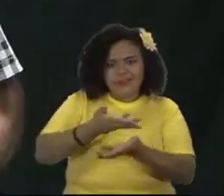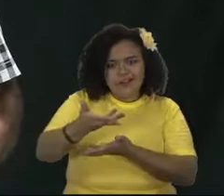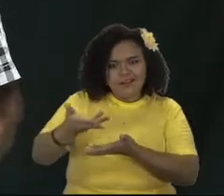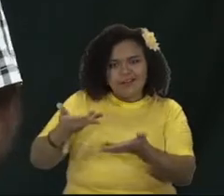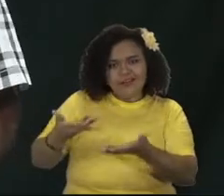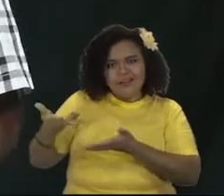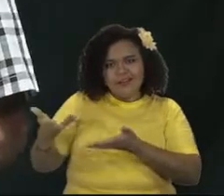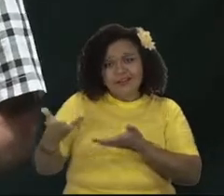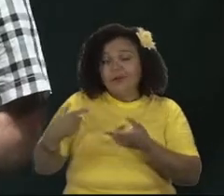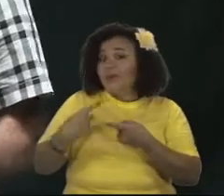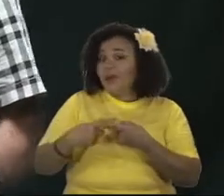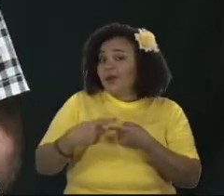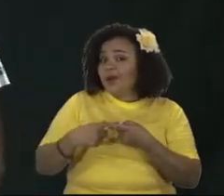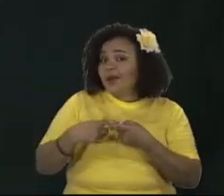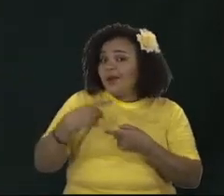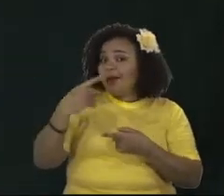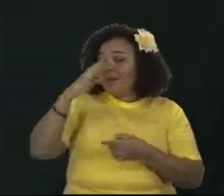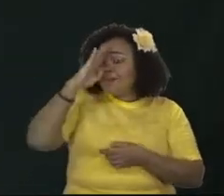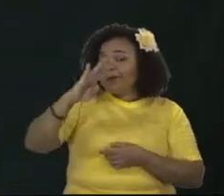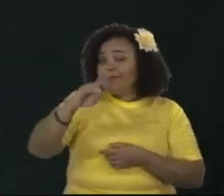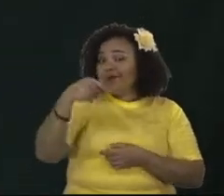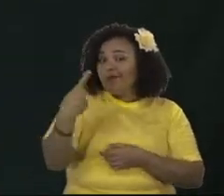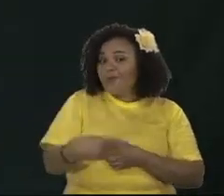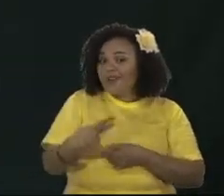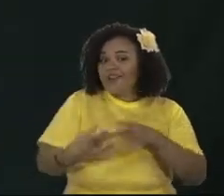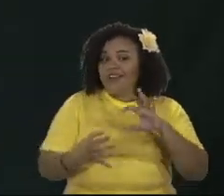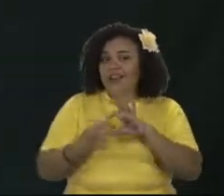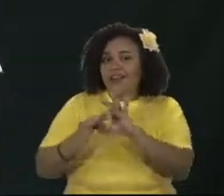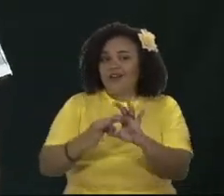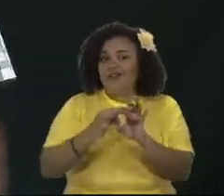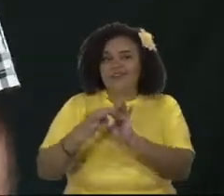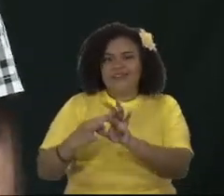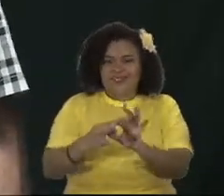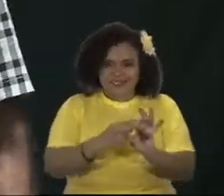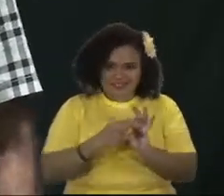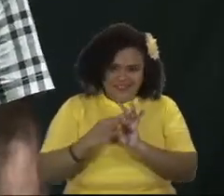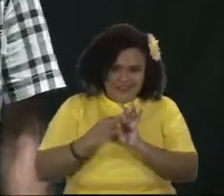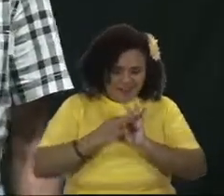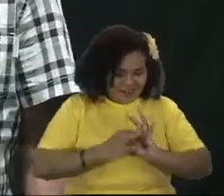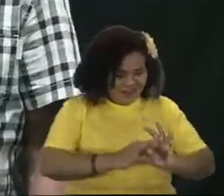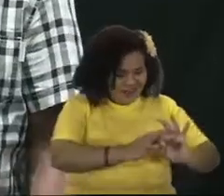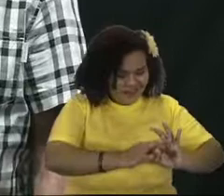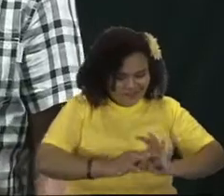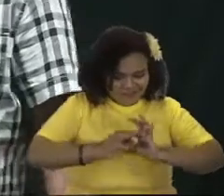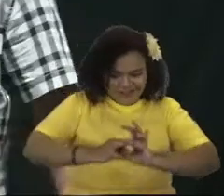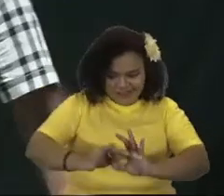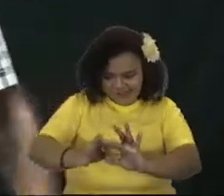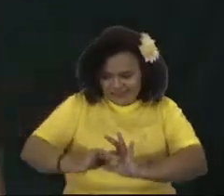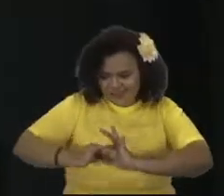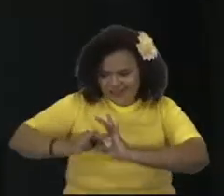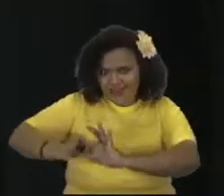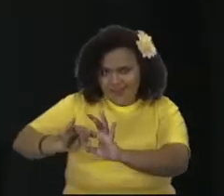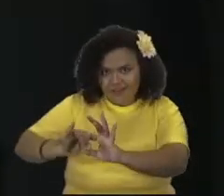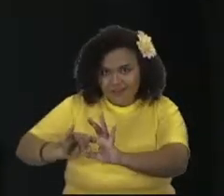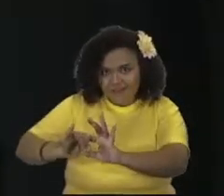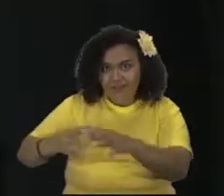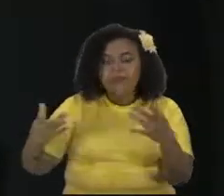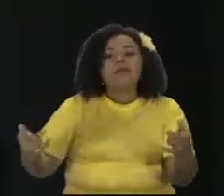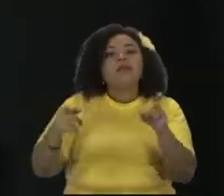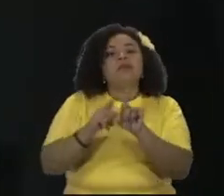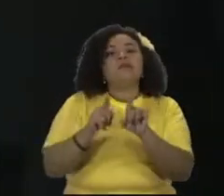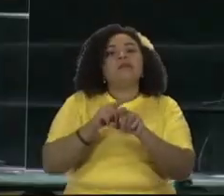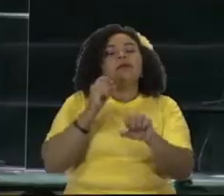Because we are united. And where we are united, there will be my blessing.